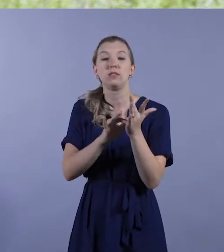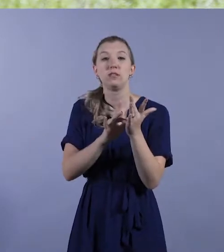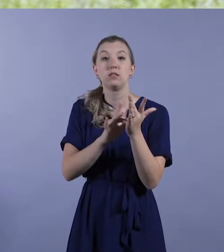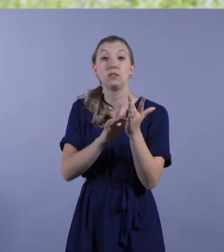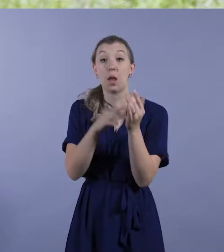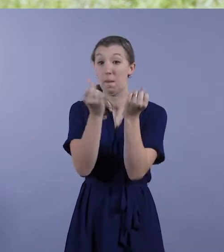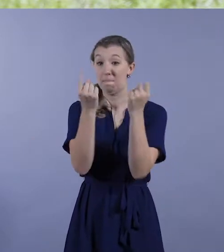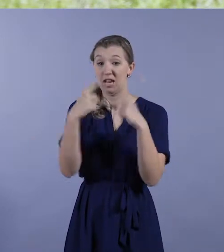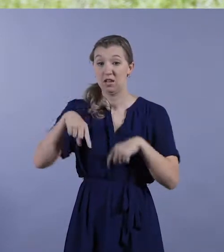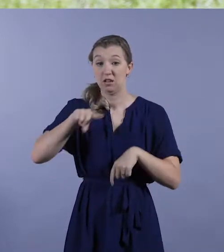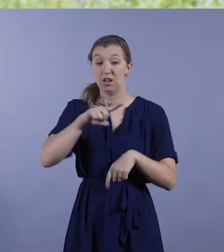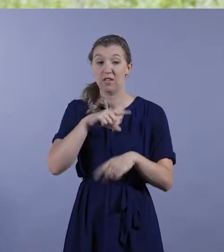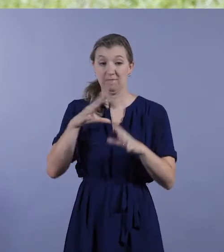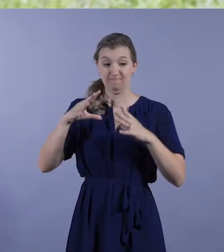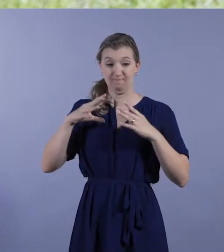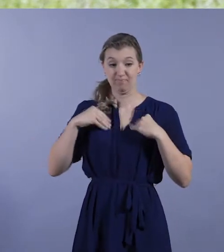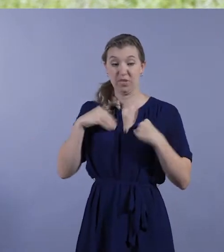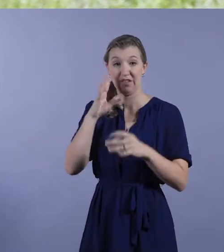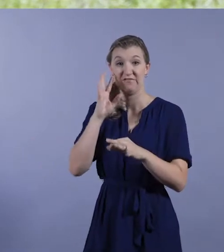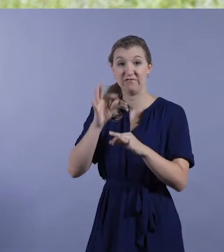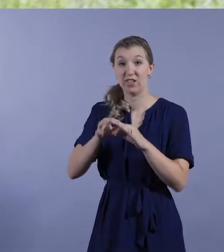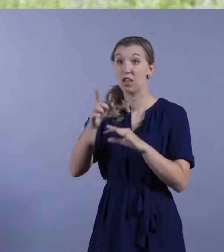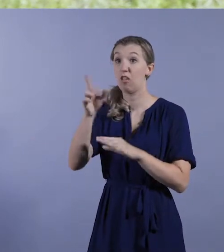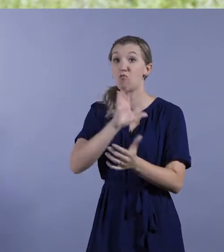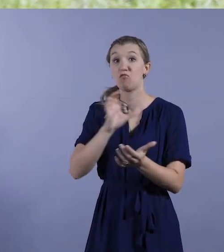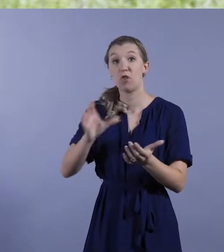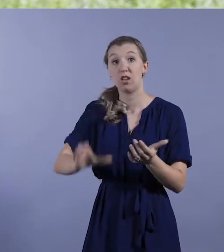Many of us came to faith in Christ